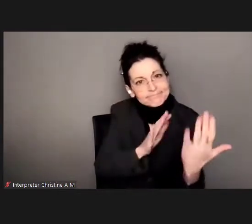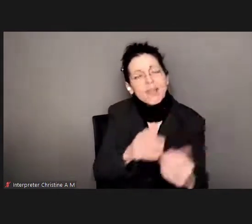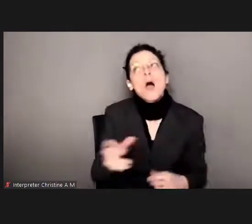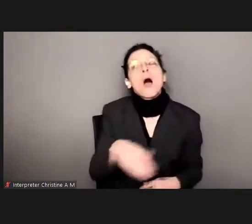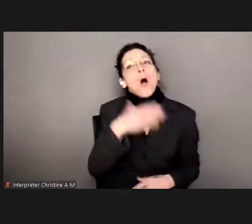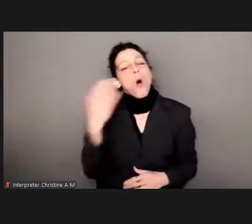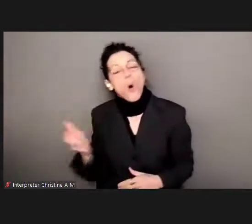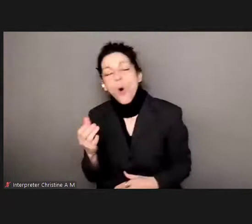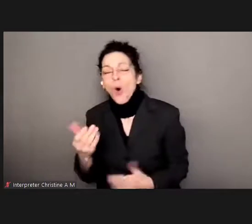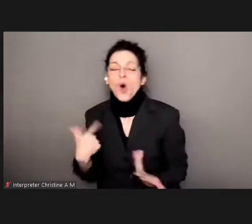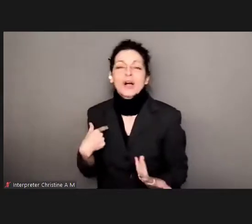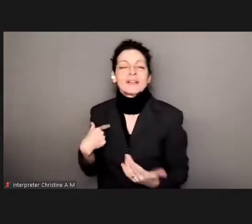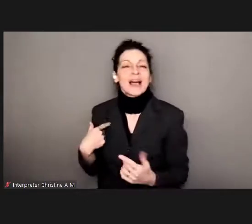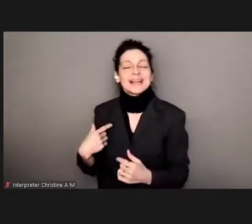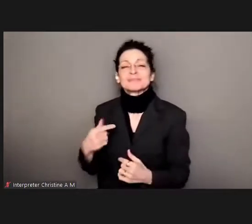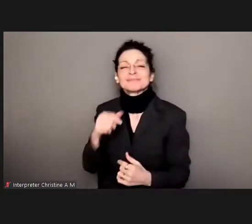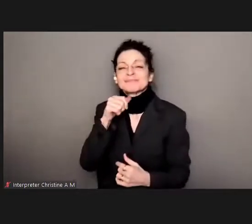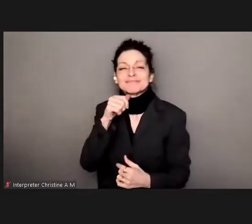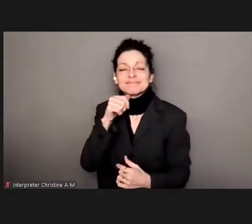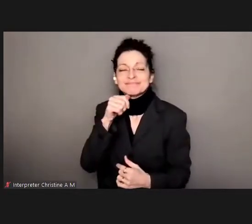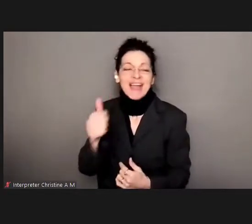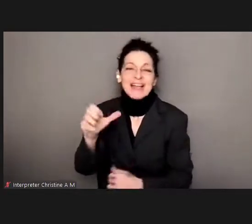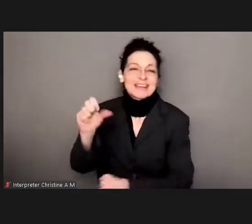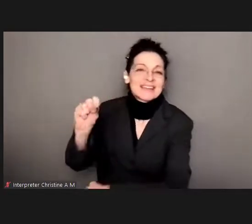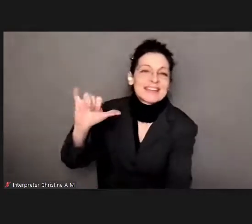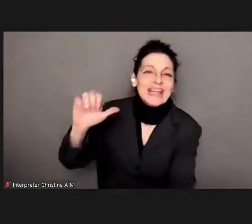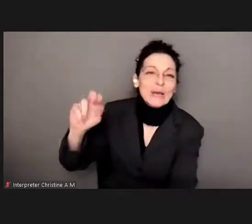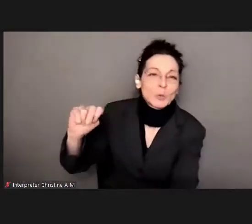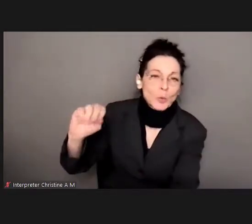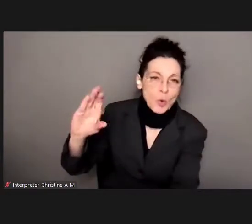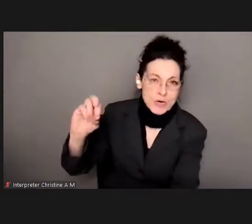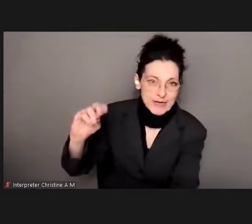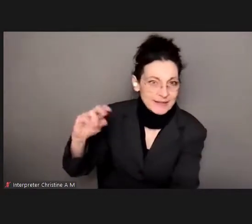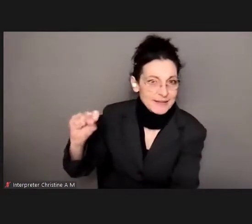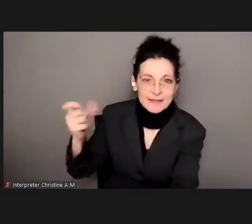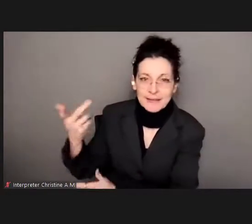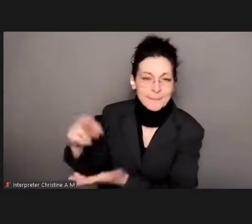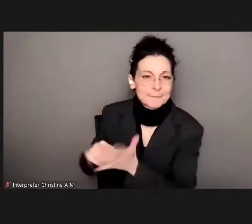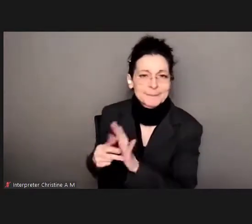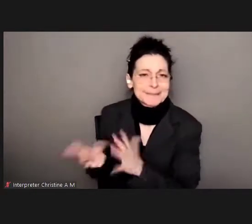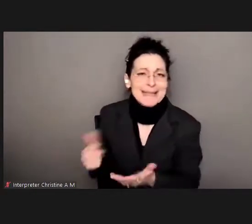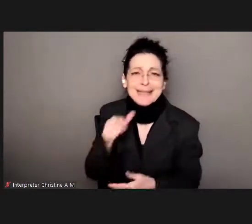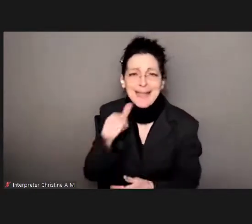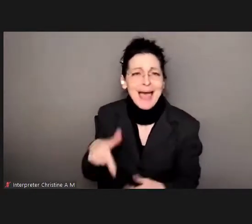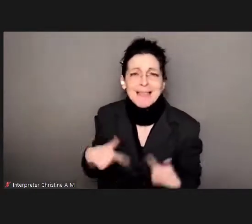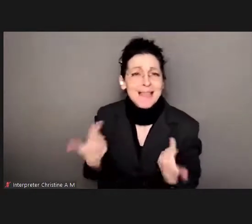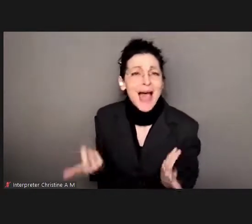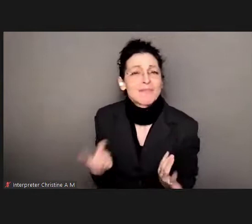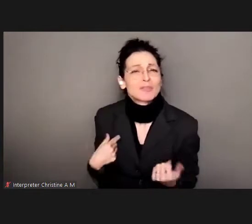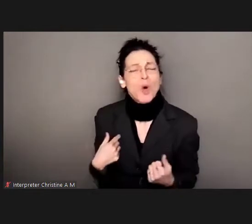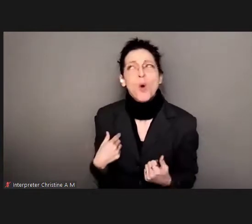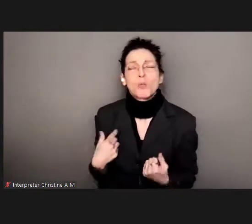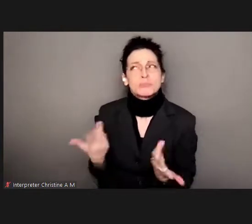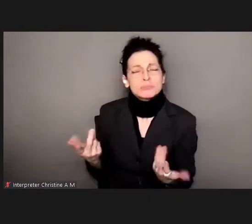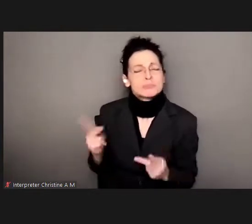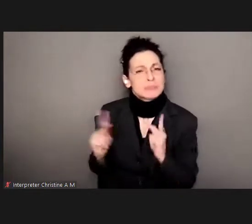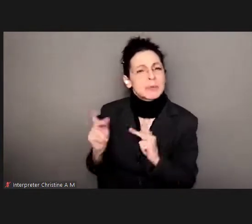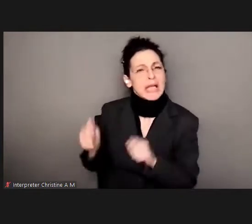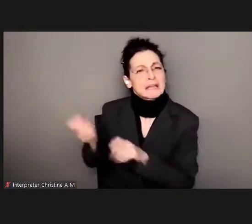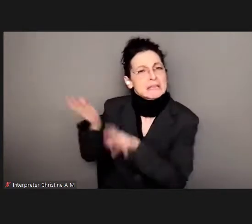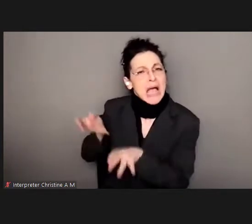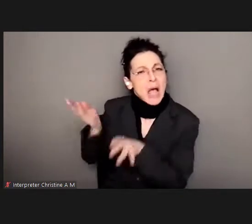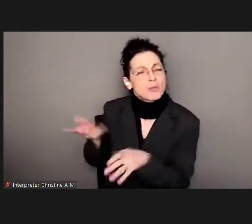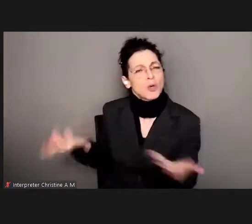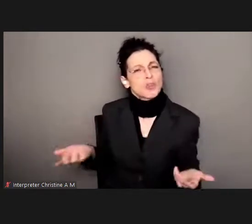try to communicate our workshop material more broadly. So those, I think, are a few other examples. Thank